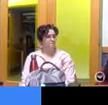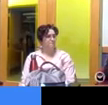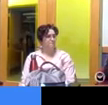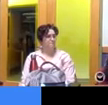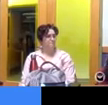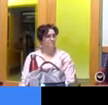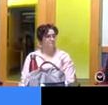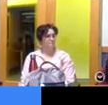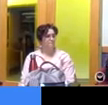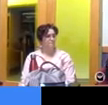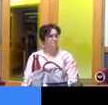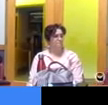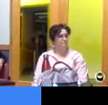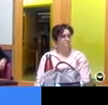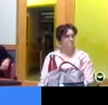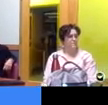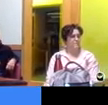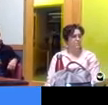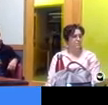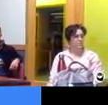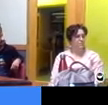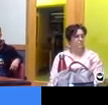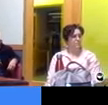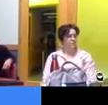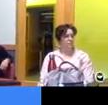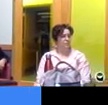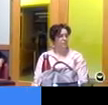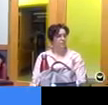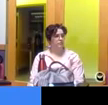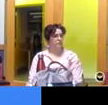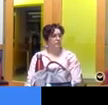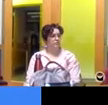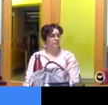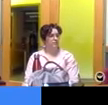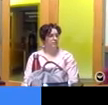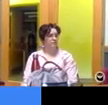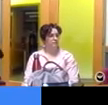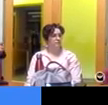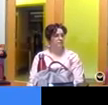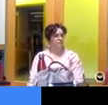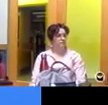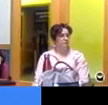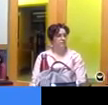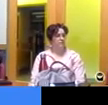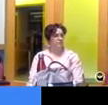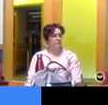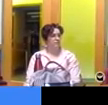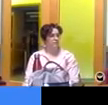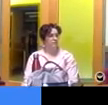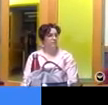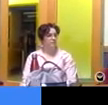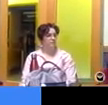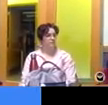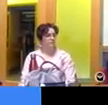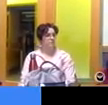like making small changes to language or behavior that increases patient comfort, well-being, and giving them back some of the control